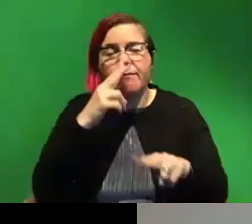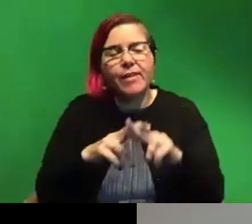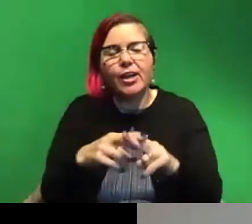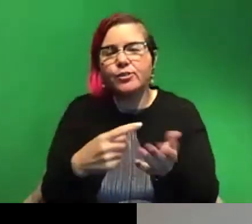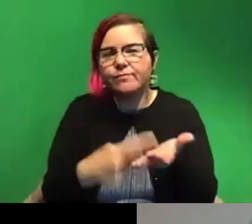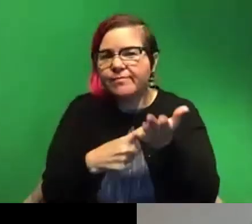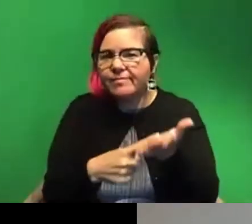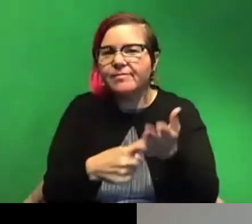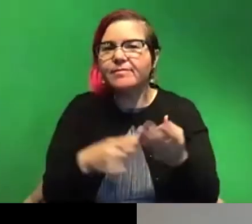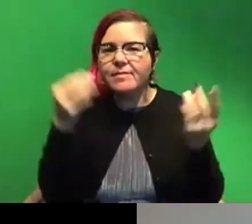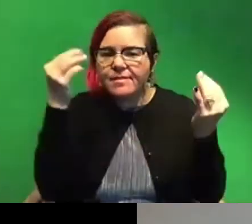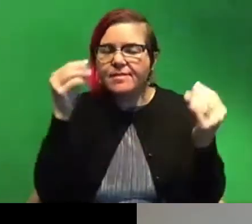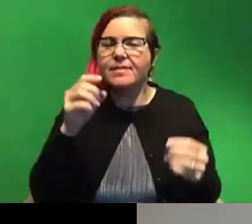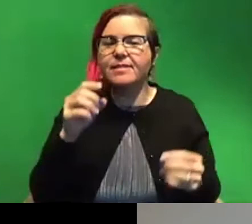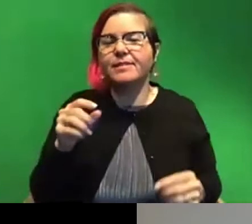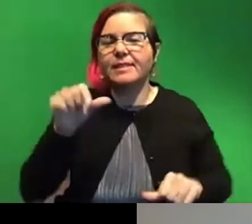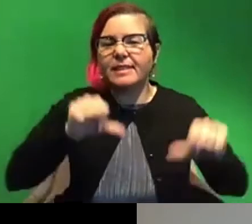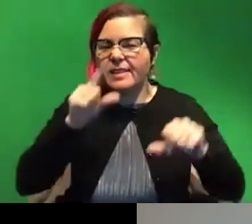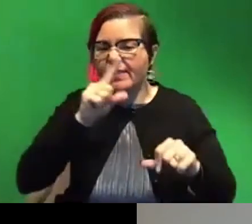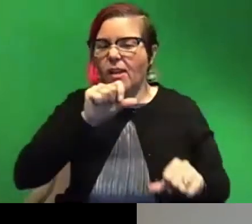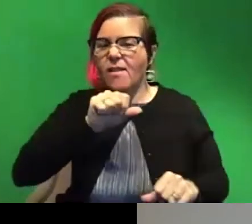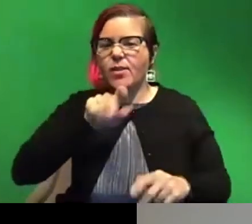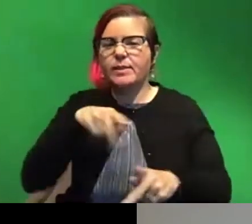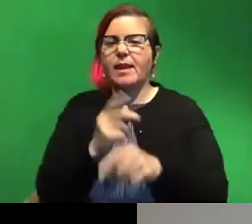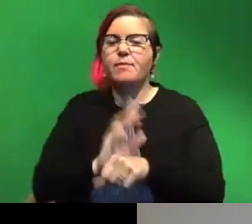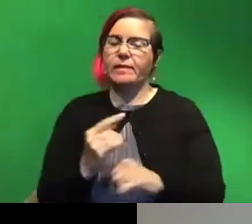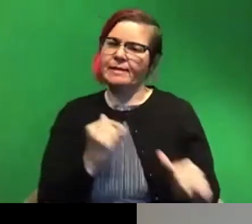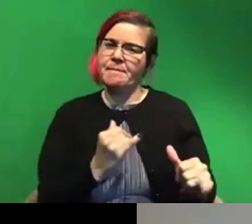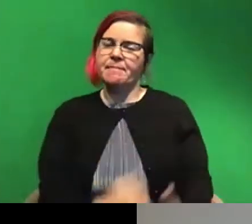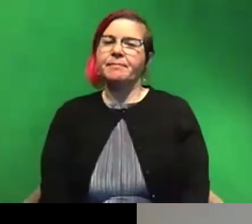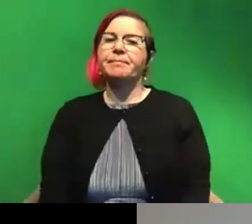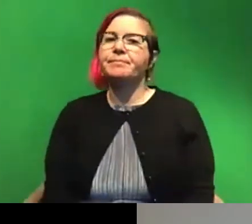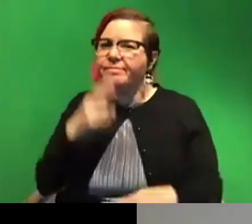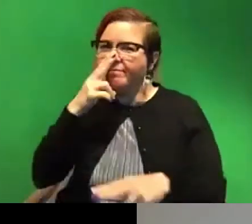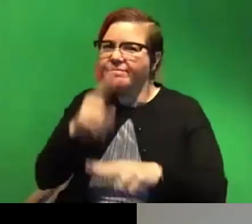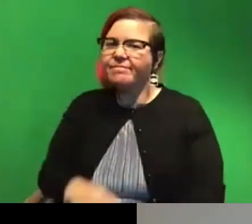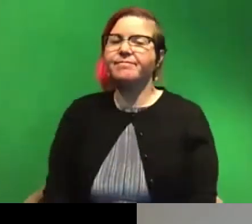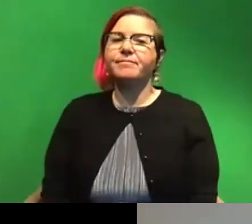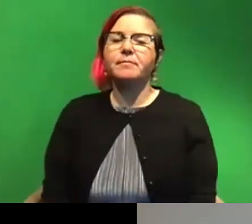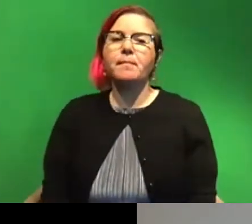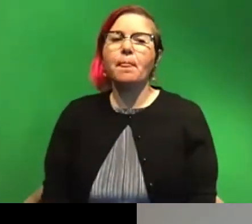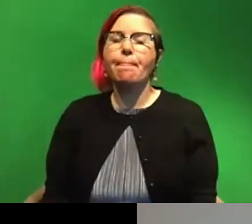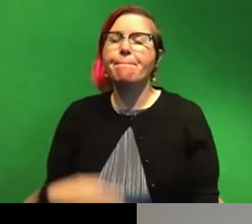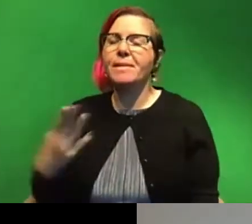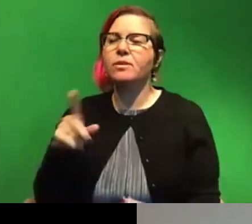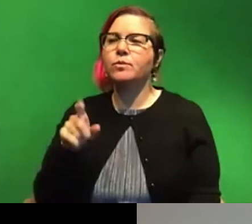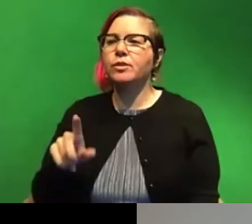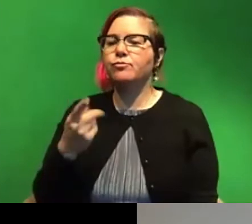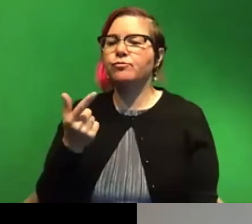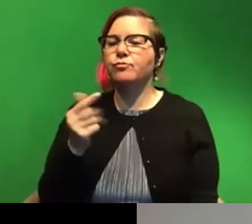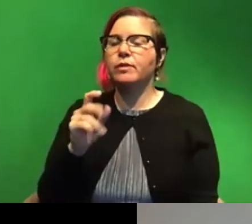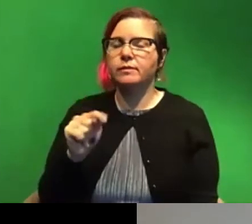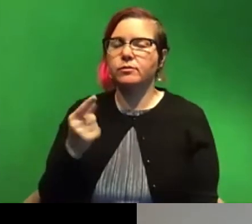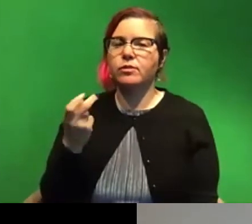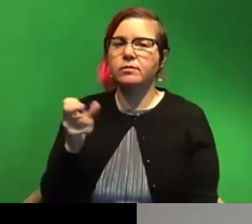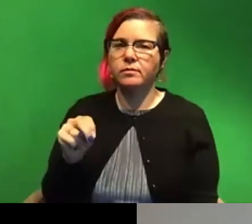in sci-fi, though. I love those kinds of movies. I do too. They're fun. So the next question from Grant and Grayson